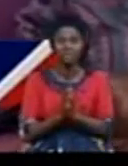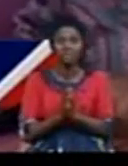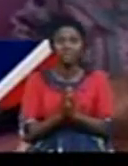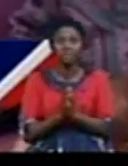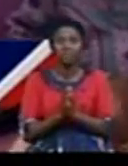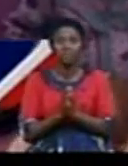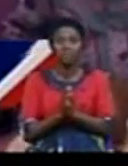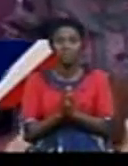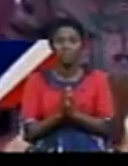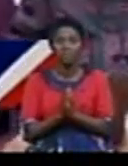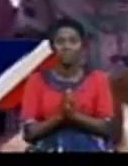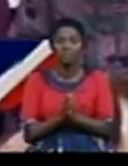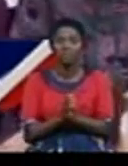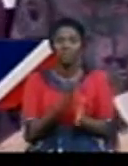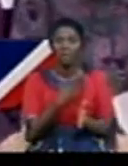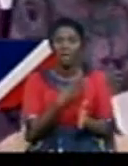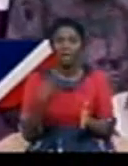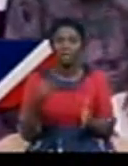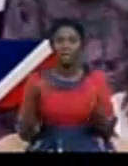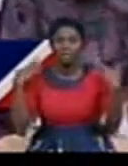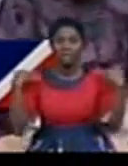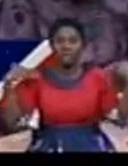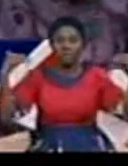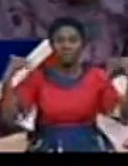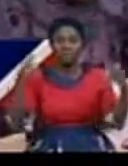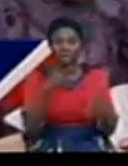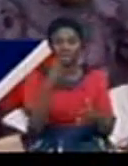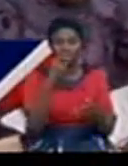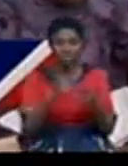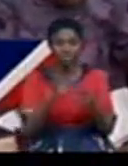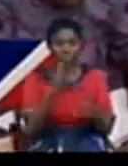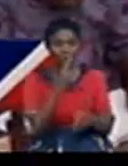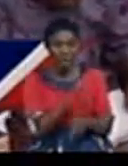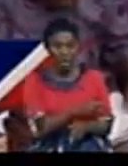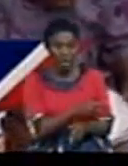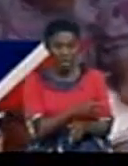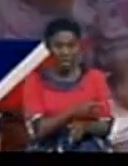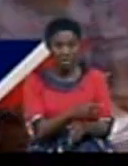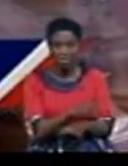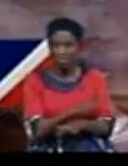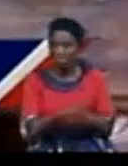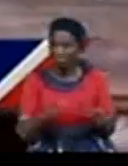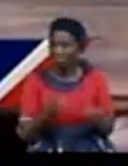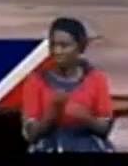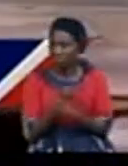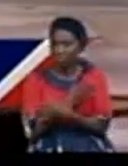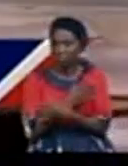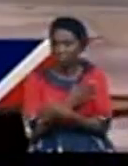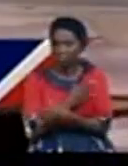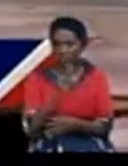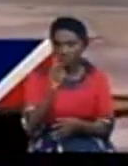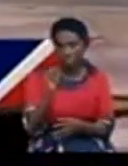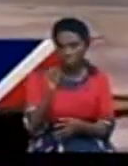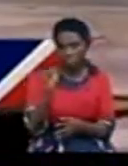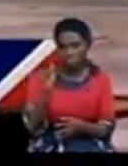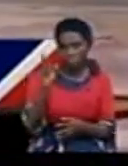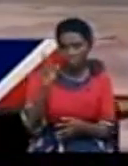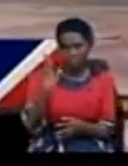30, and the angel said unto her, fear not, Mary.